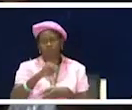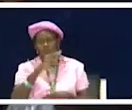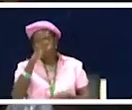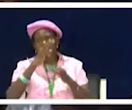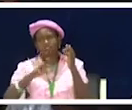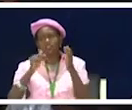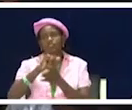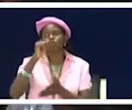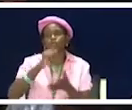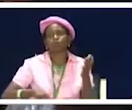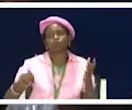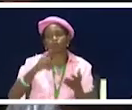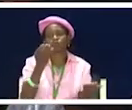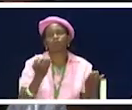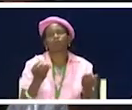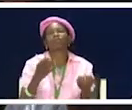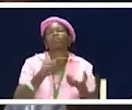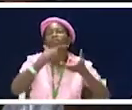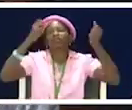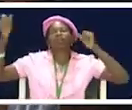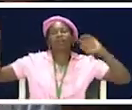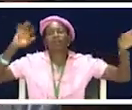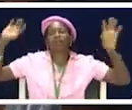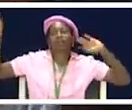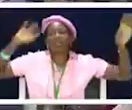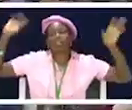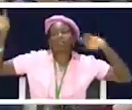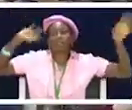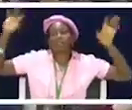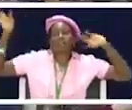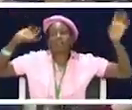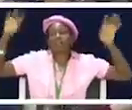that's what you want, let me hear you shout hallelujah.